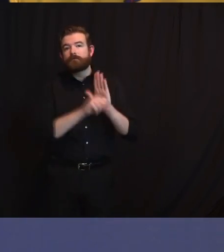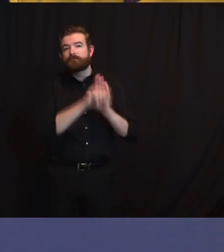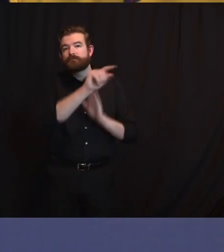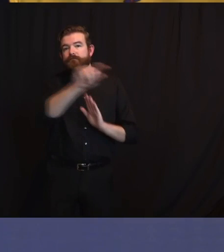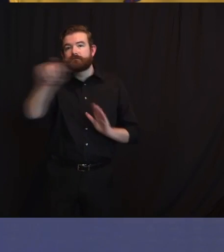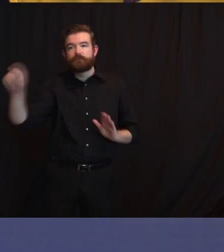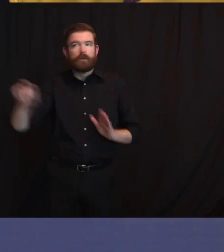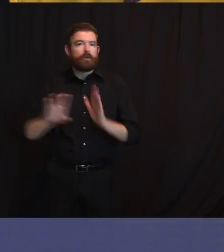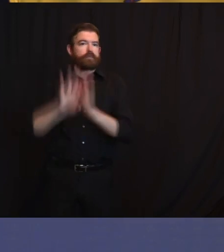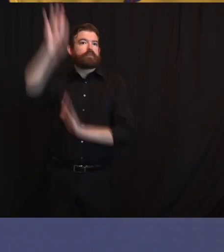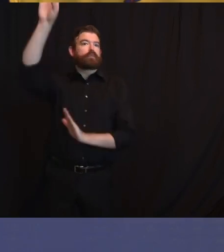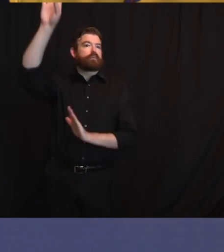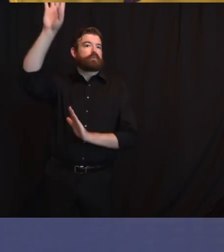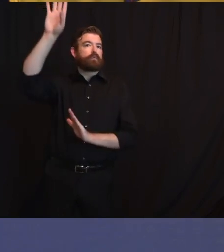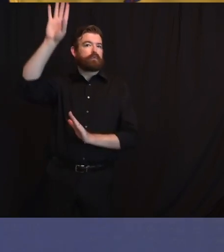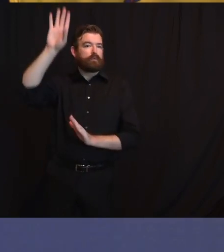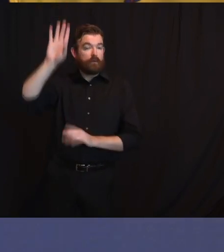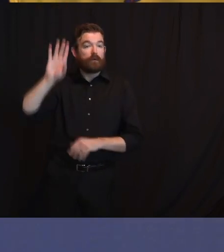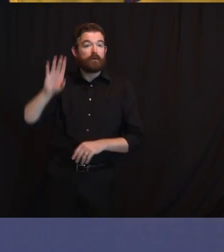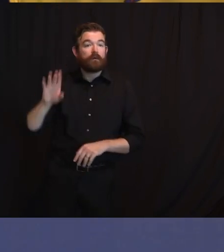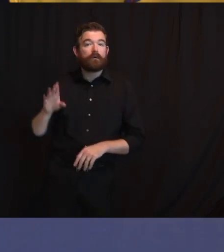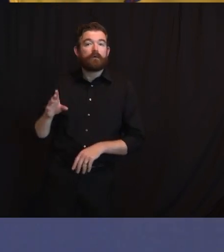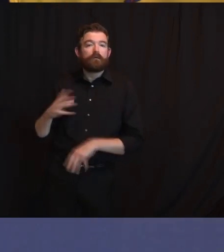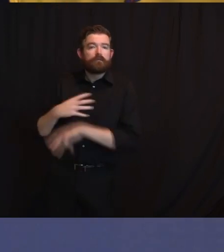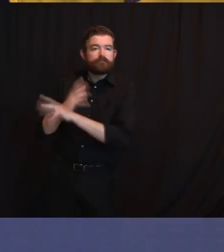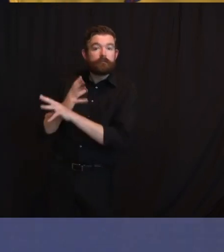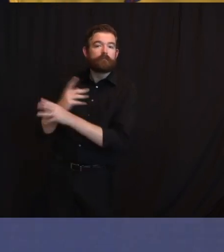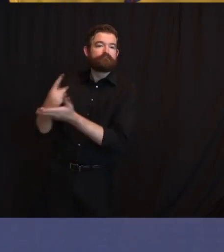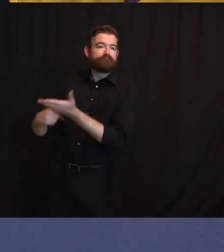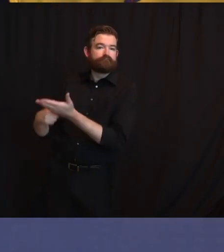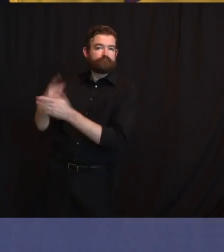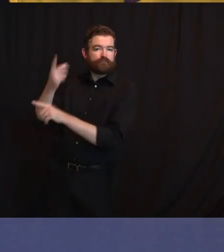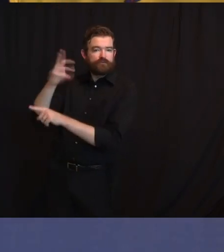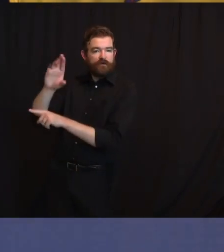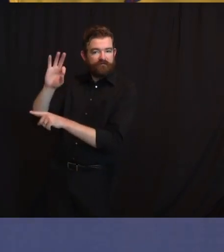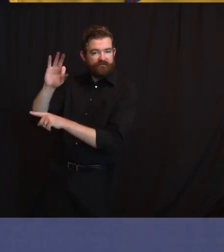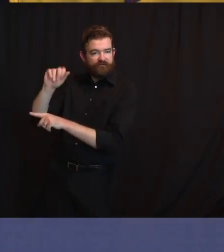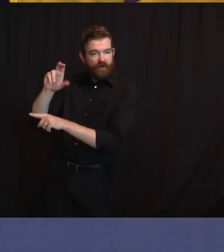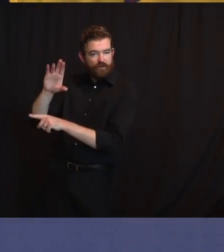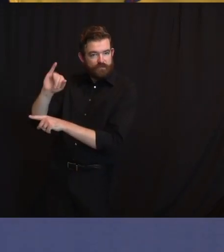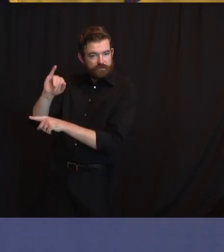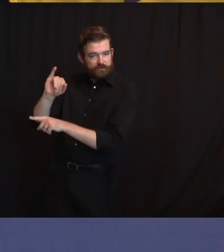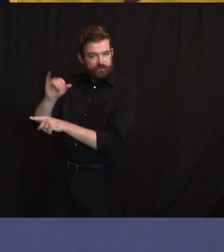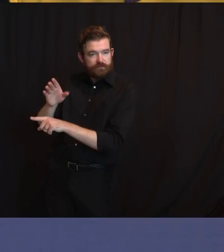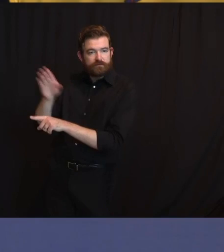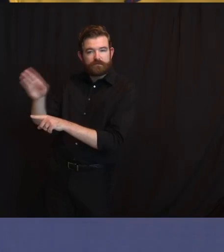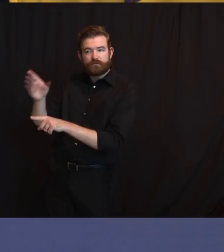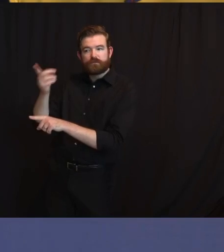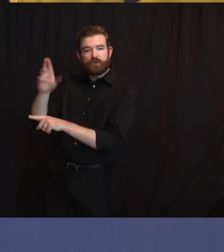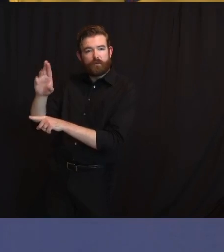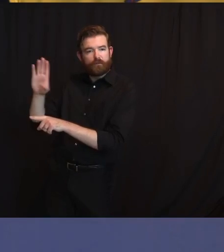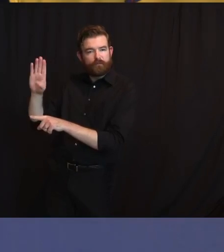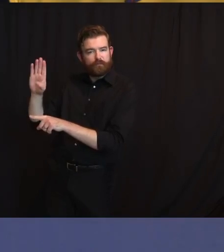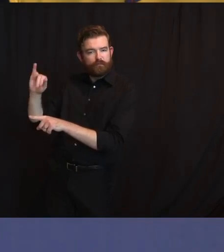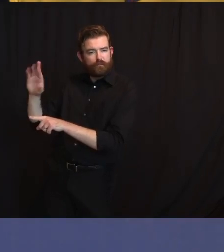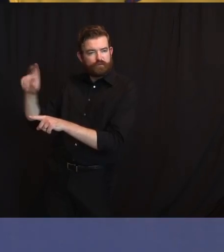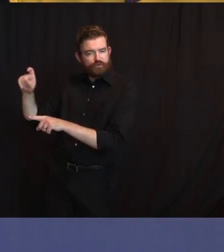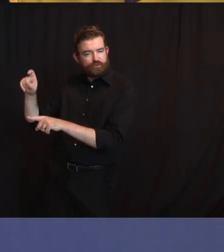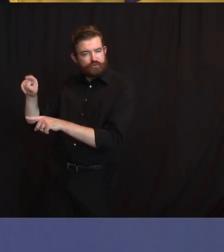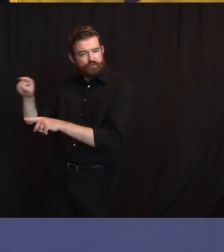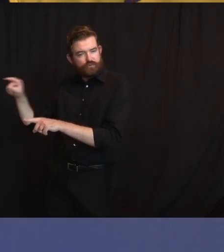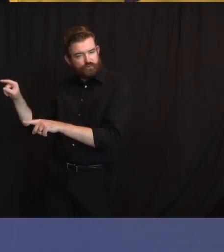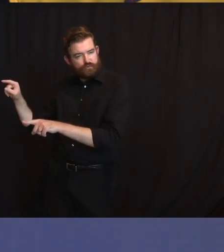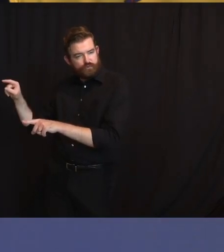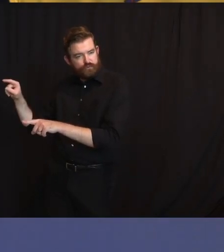on, Dr. Debbie Birx was on by remote from New Mexico, Alex Azar, Secretary of Health and Human Services, Vice